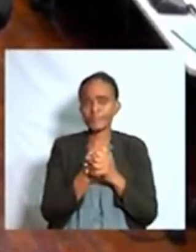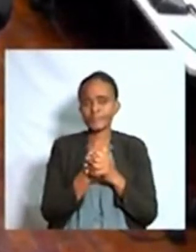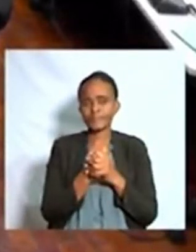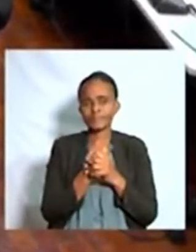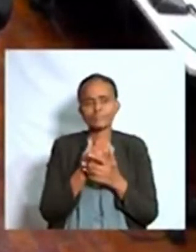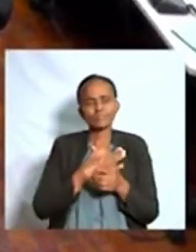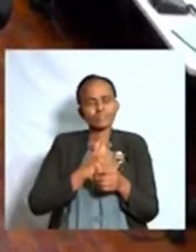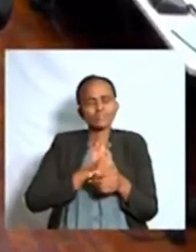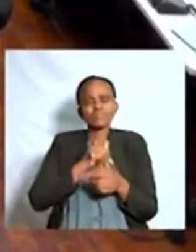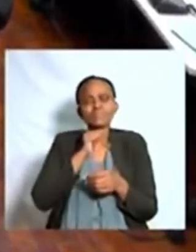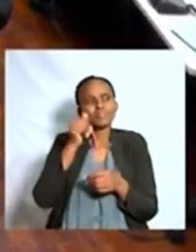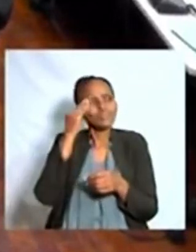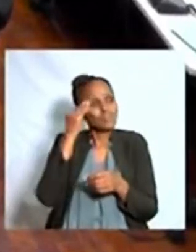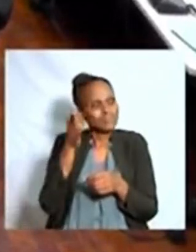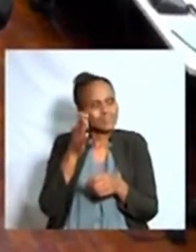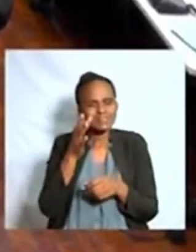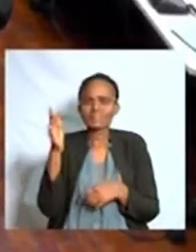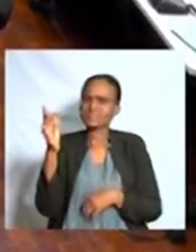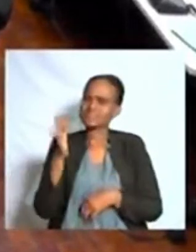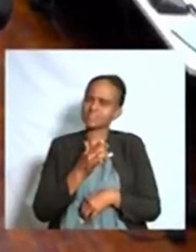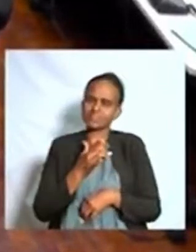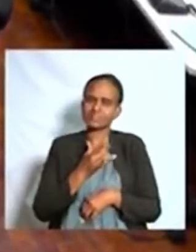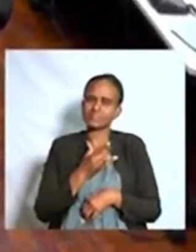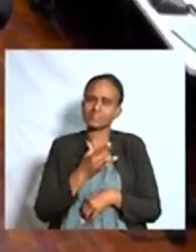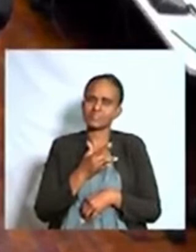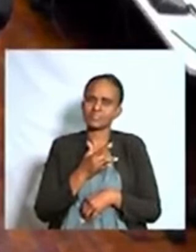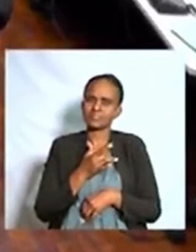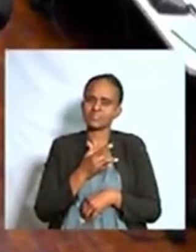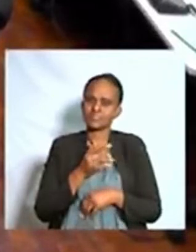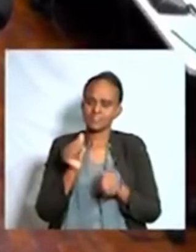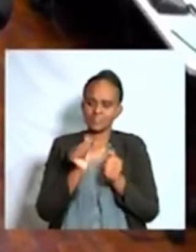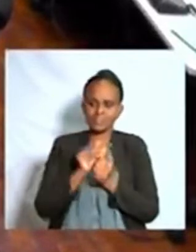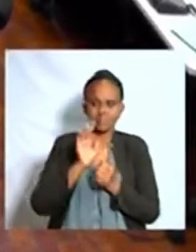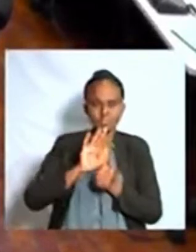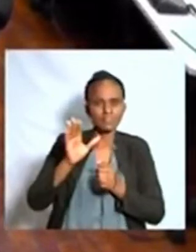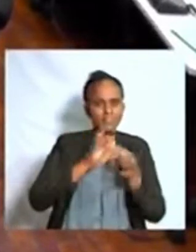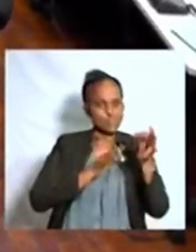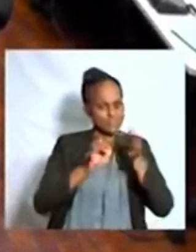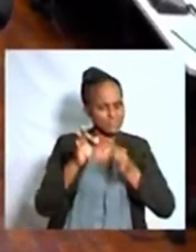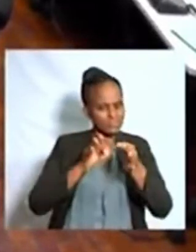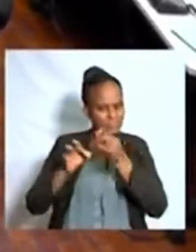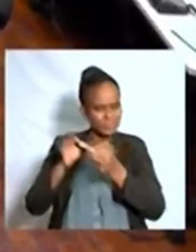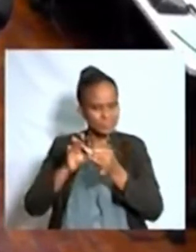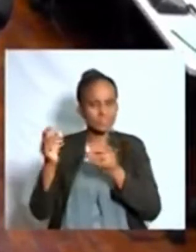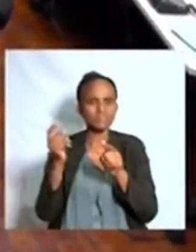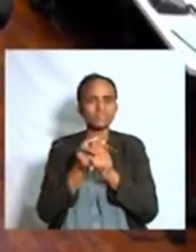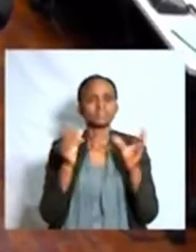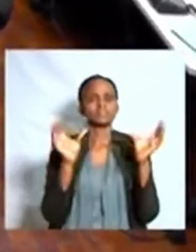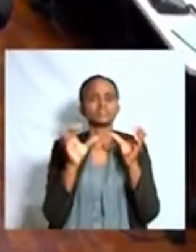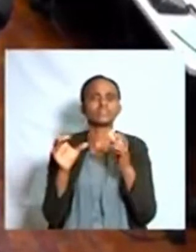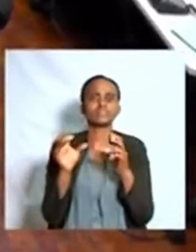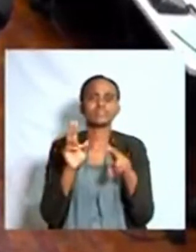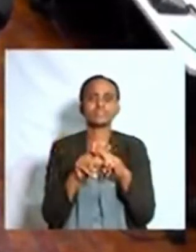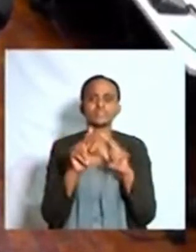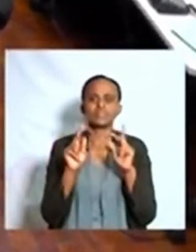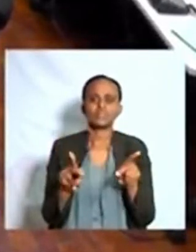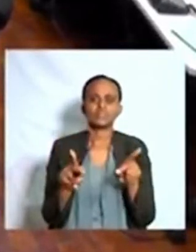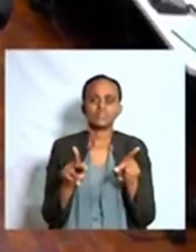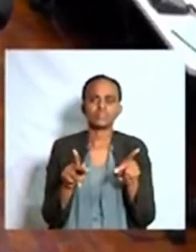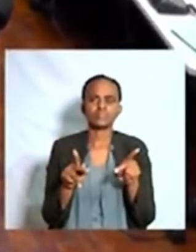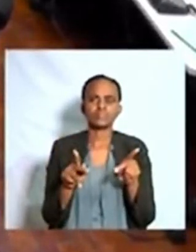I don't know, touched by the revelations that are coming from the council. Chair, you